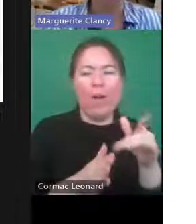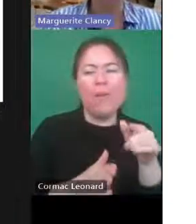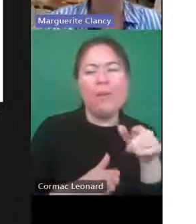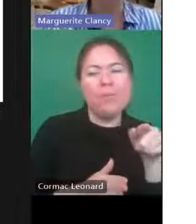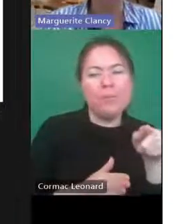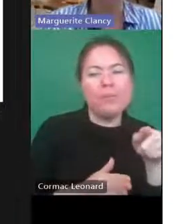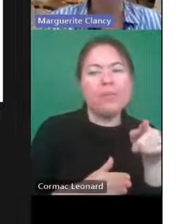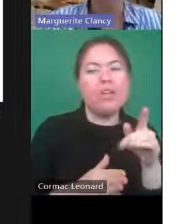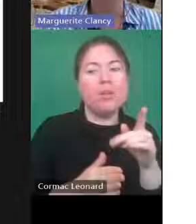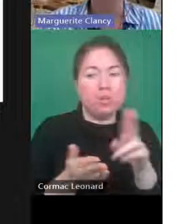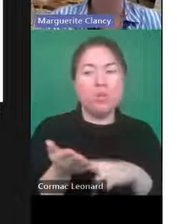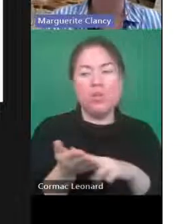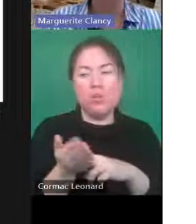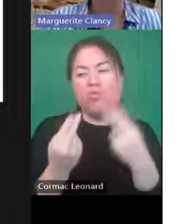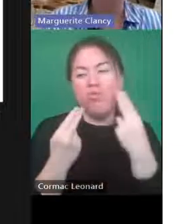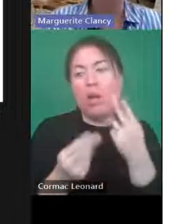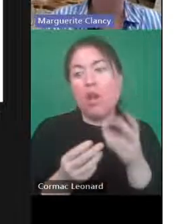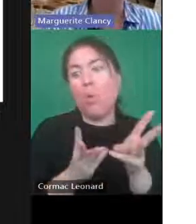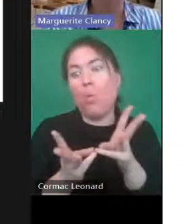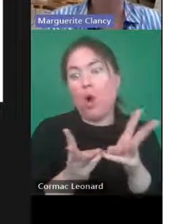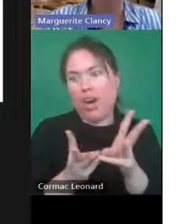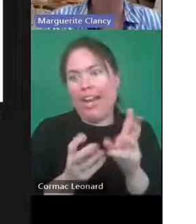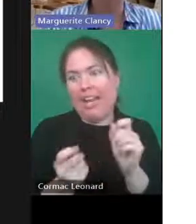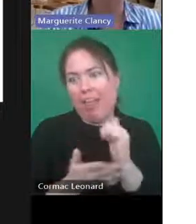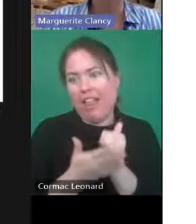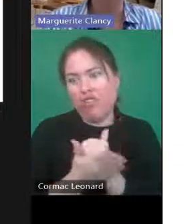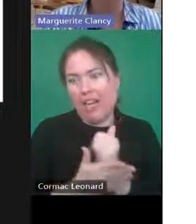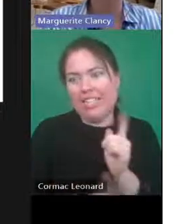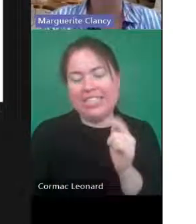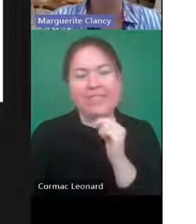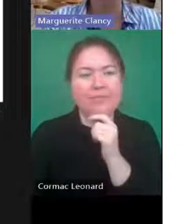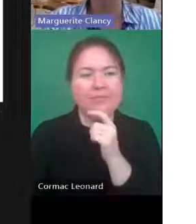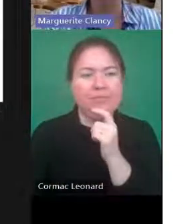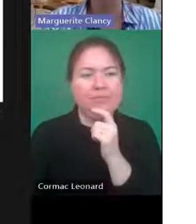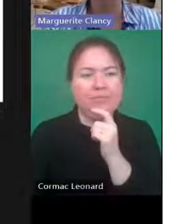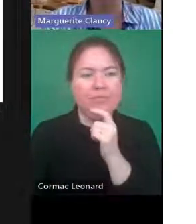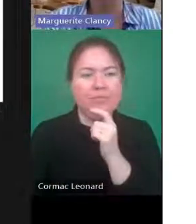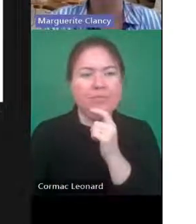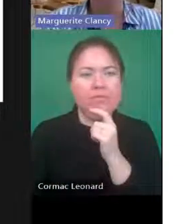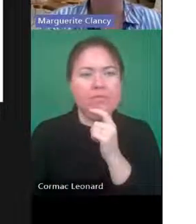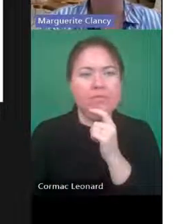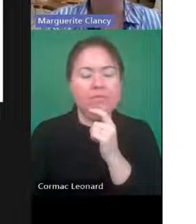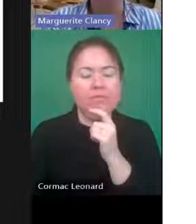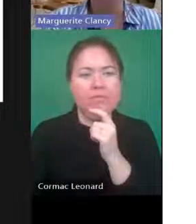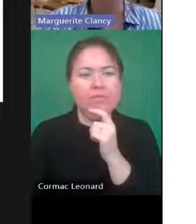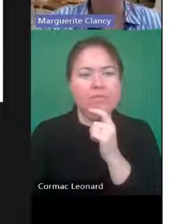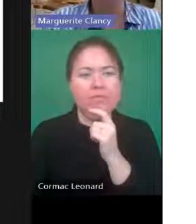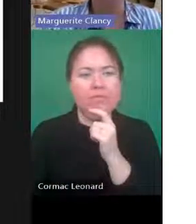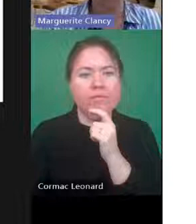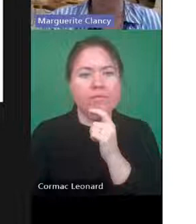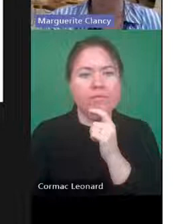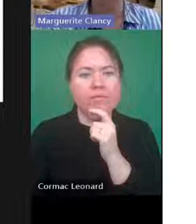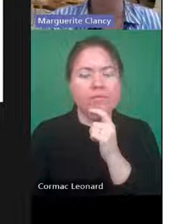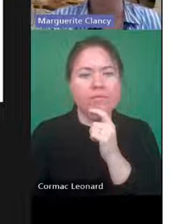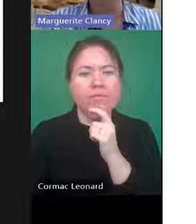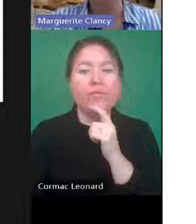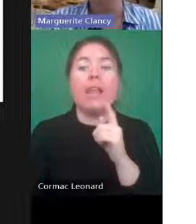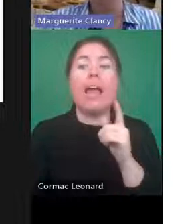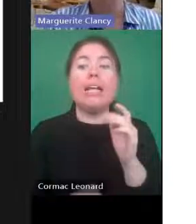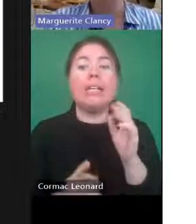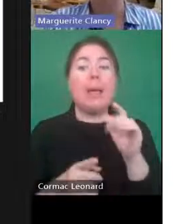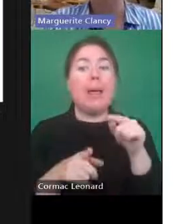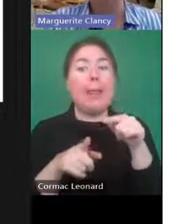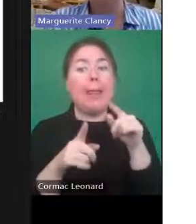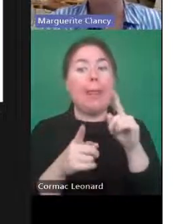you would be using your work account here and your work email address, and the password that you provide needs to comply